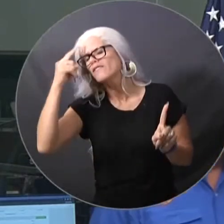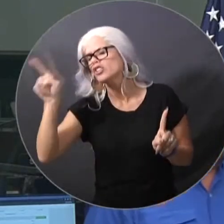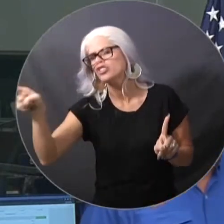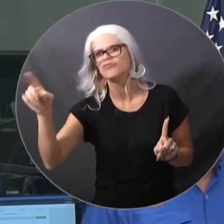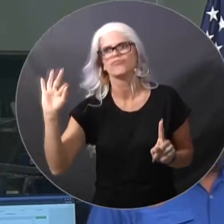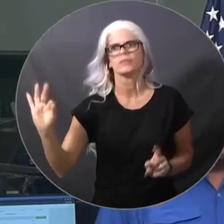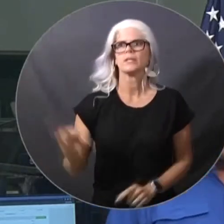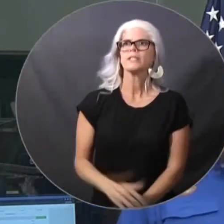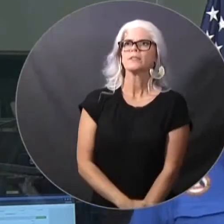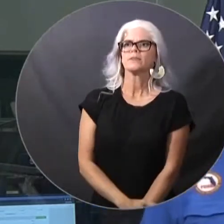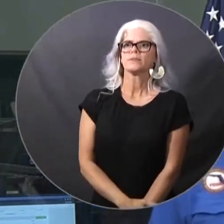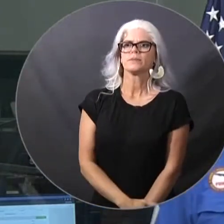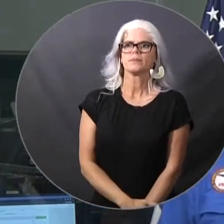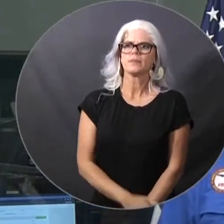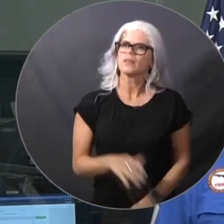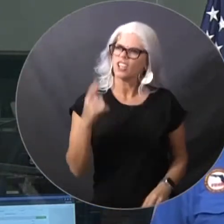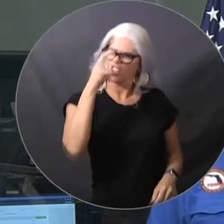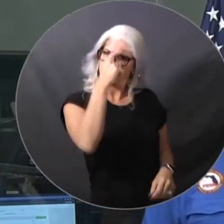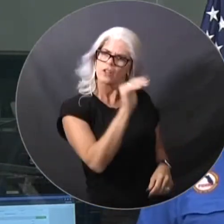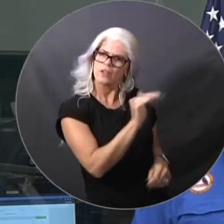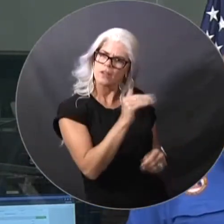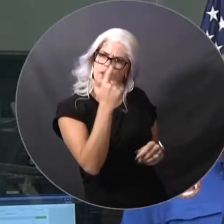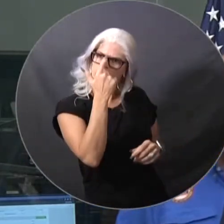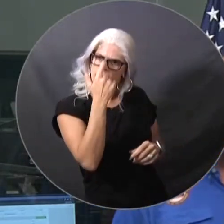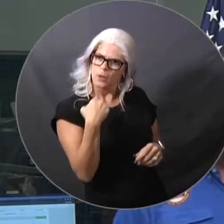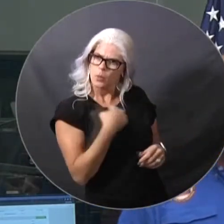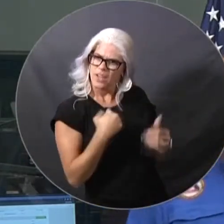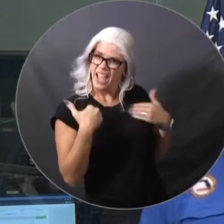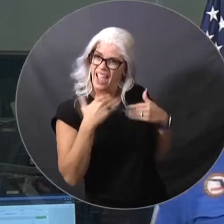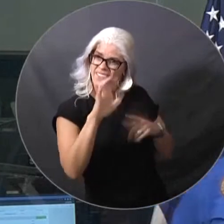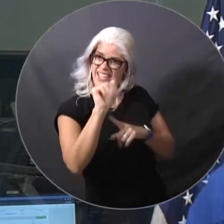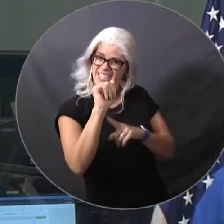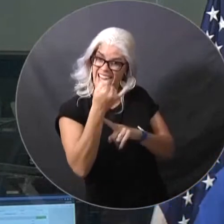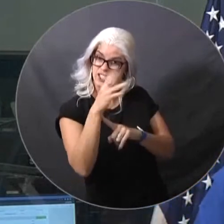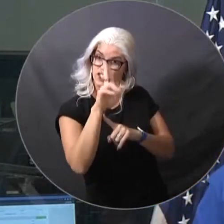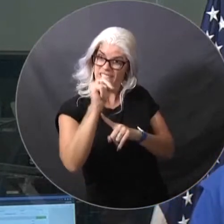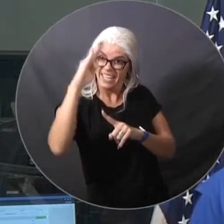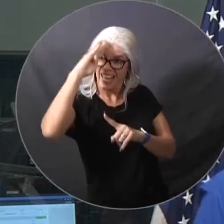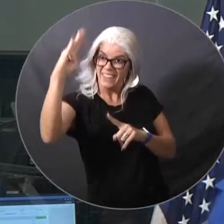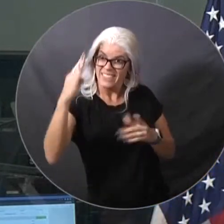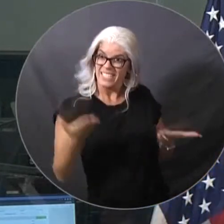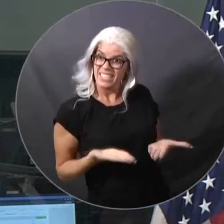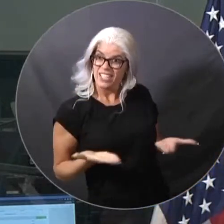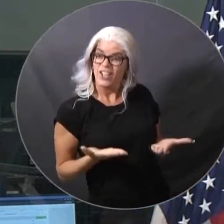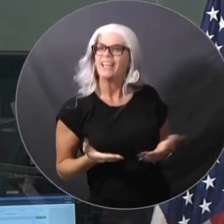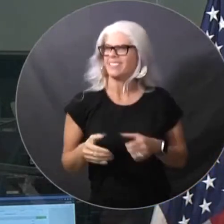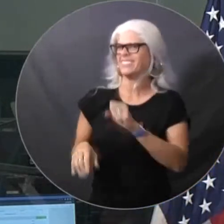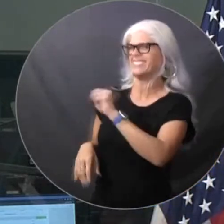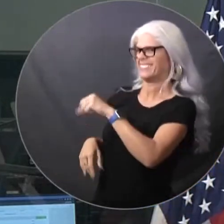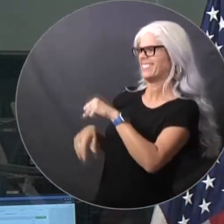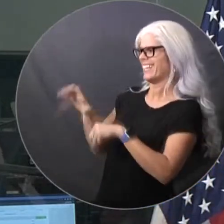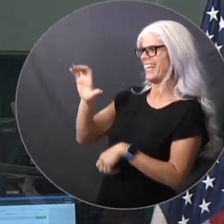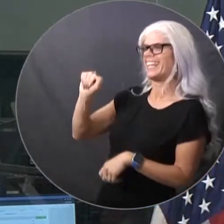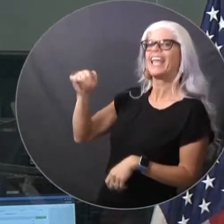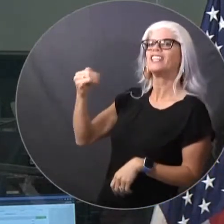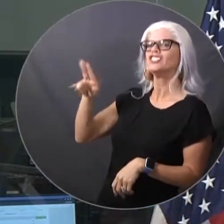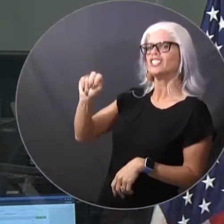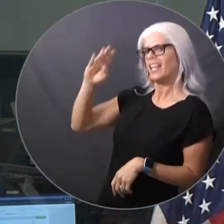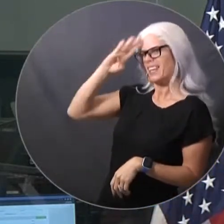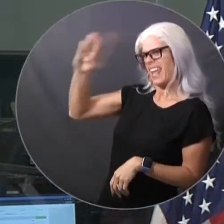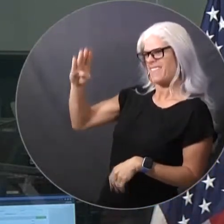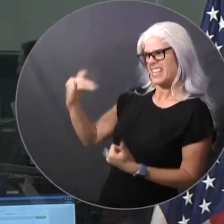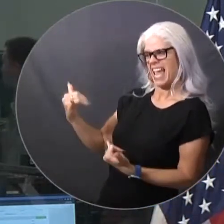way, right? There are reports that they are on the way. So I think the Cajun Navy is on the way,